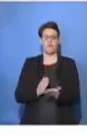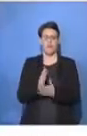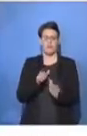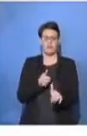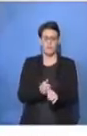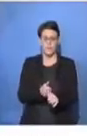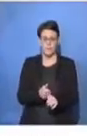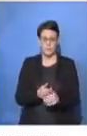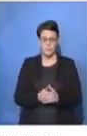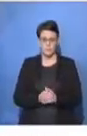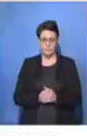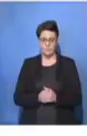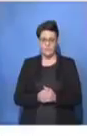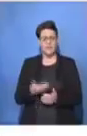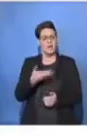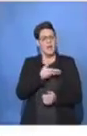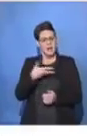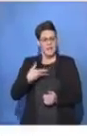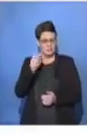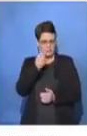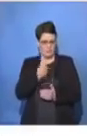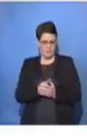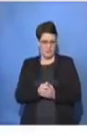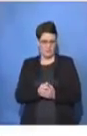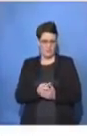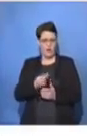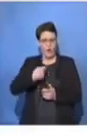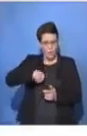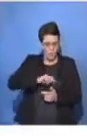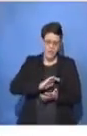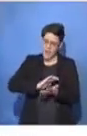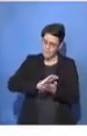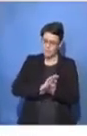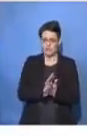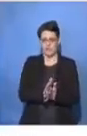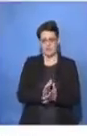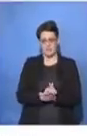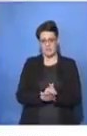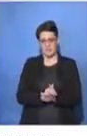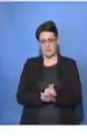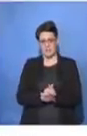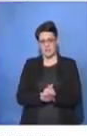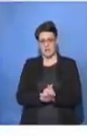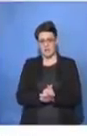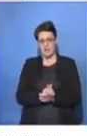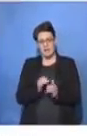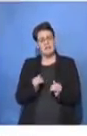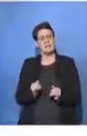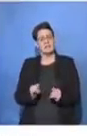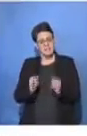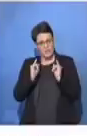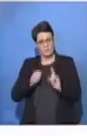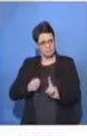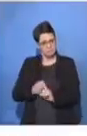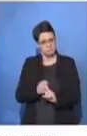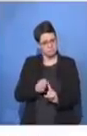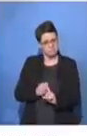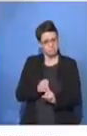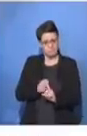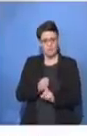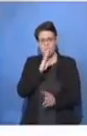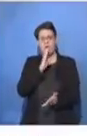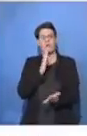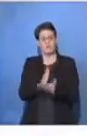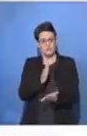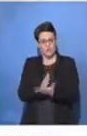Ladies and gentlemen, the mission appreciated the serious efforts made to ensure that